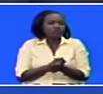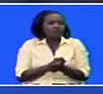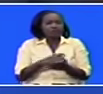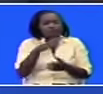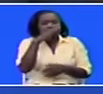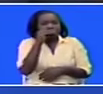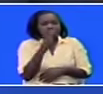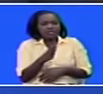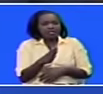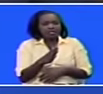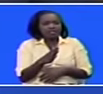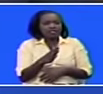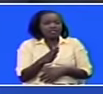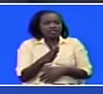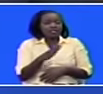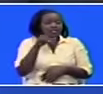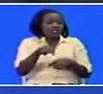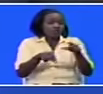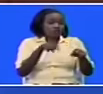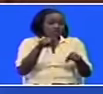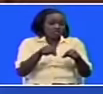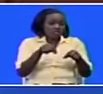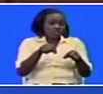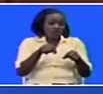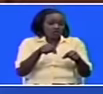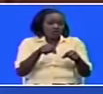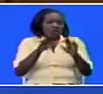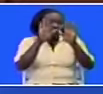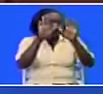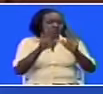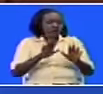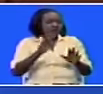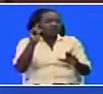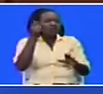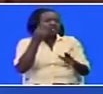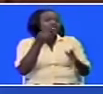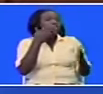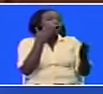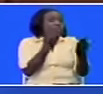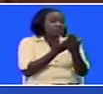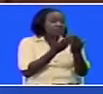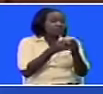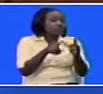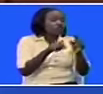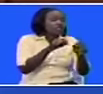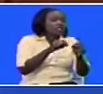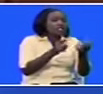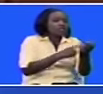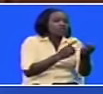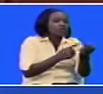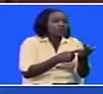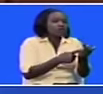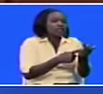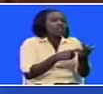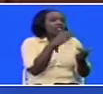Mr. Speaker, there is the voting, and this is important for Kenyans to appreciate that we are voting manually, Mr. Speaker, that,